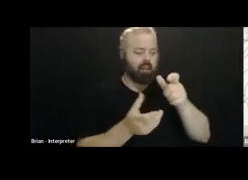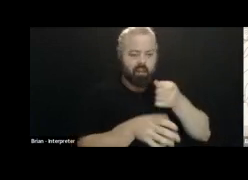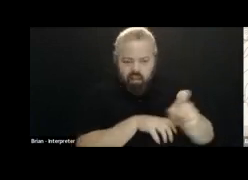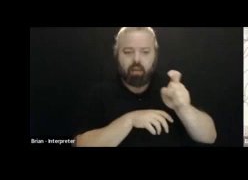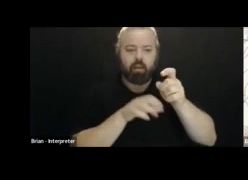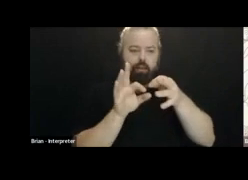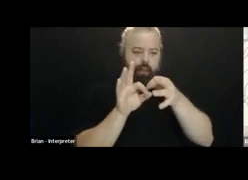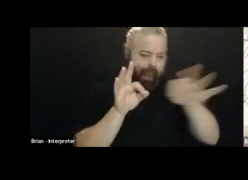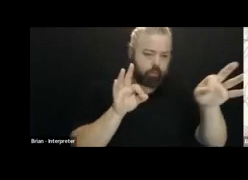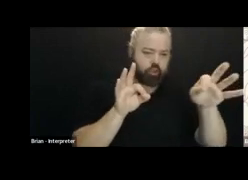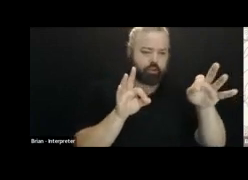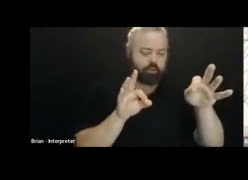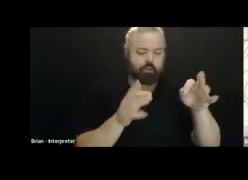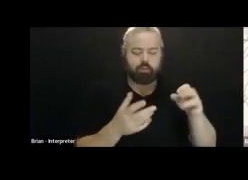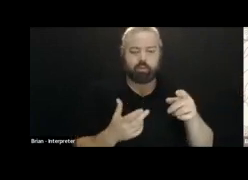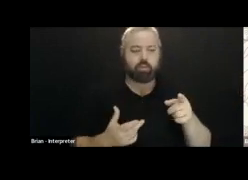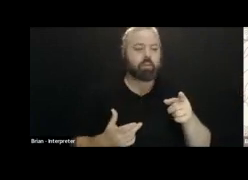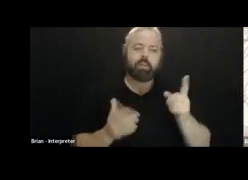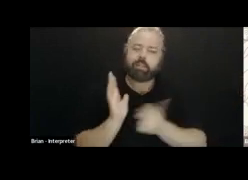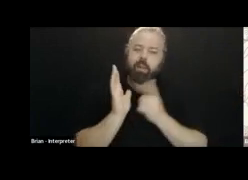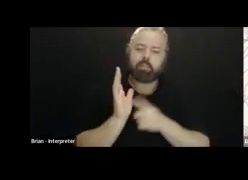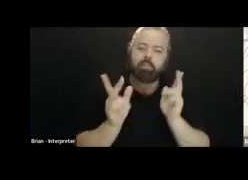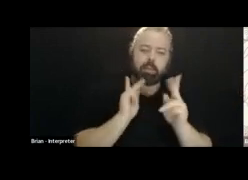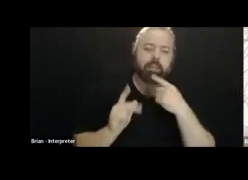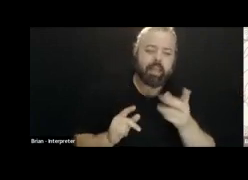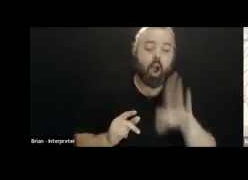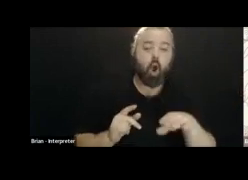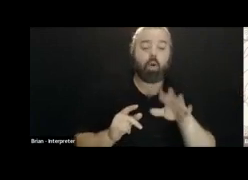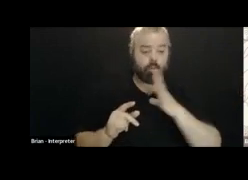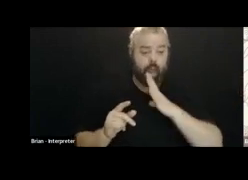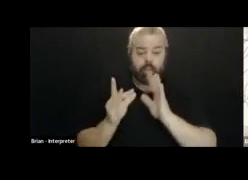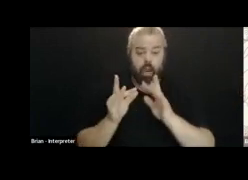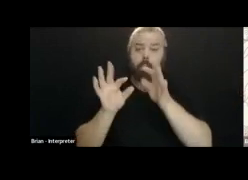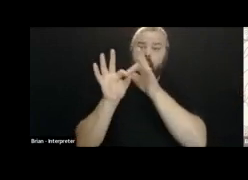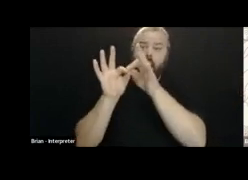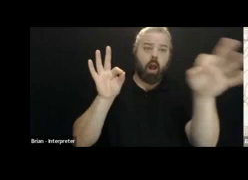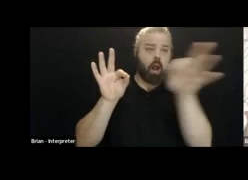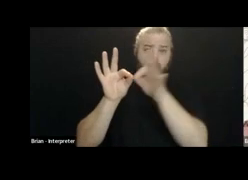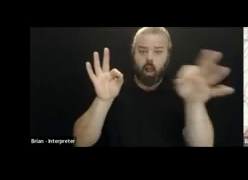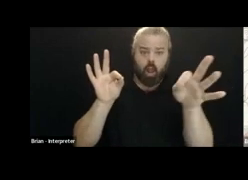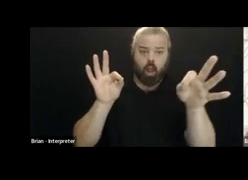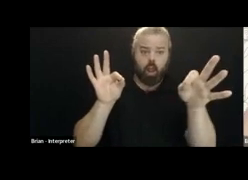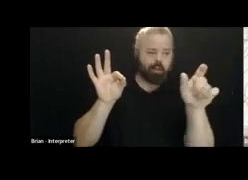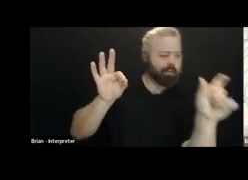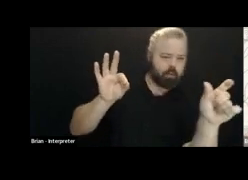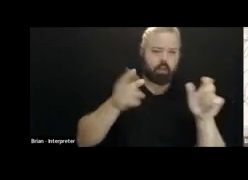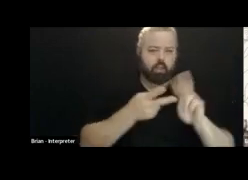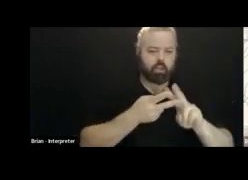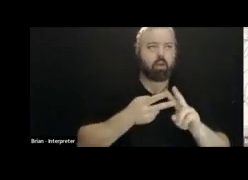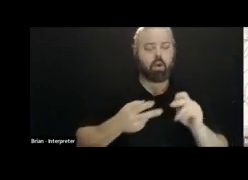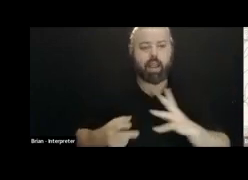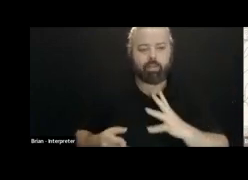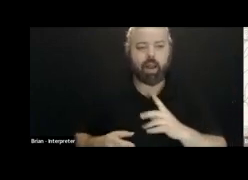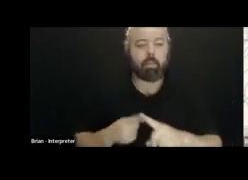you'll hear people say to put the hashtag at the end. That works too, but think about how a person with a screen reader would be hearing that hashtag this,